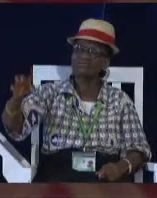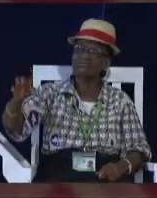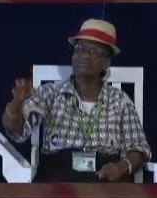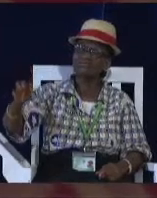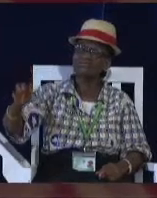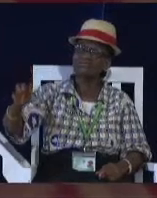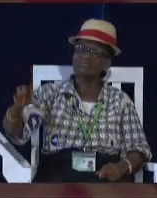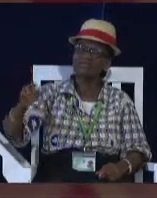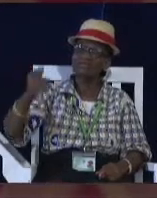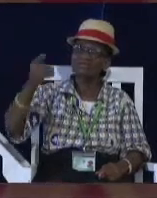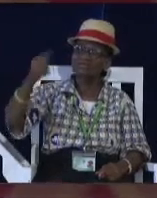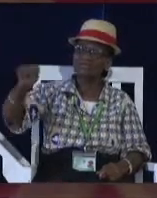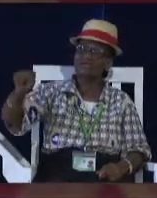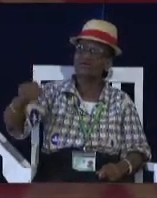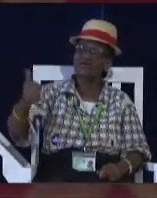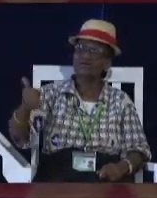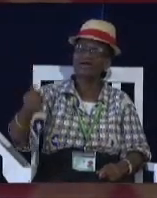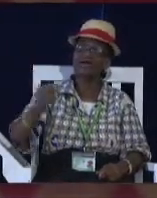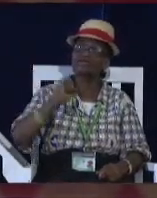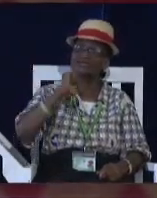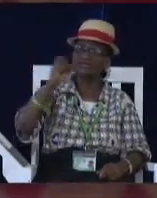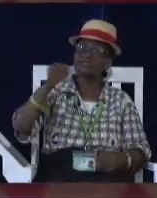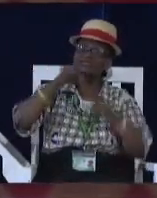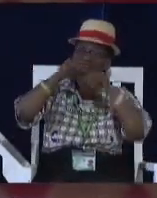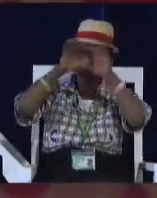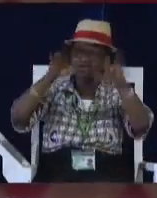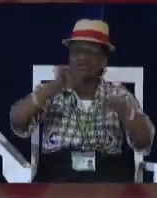the other is blessings.